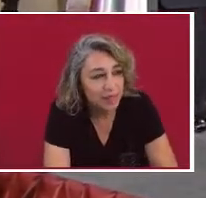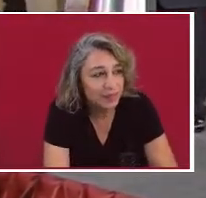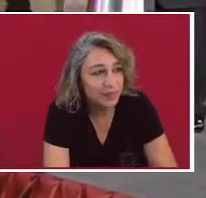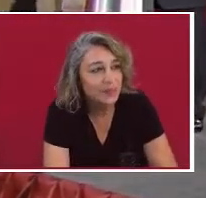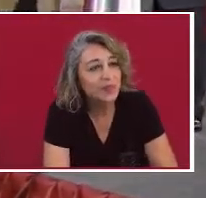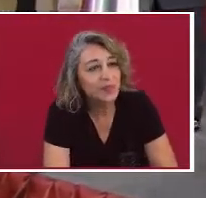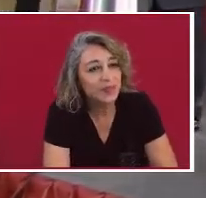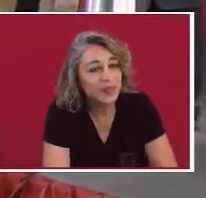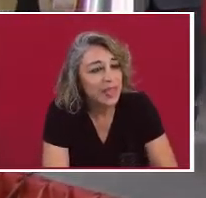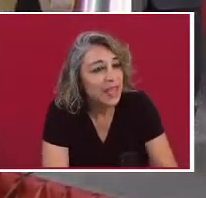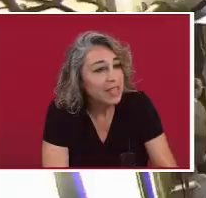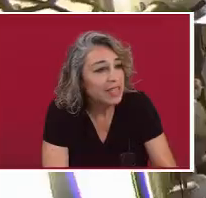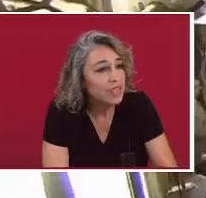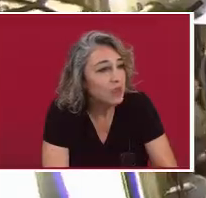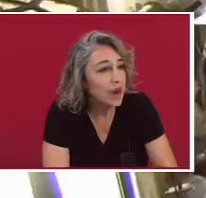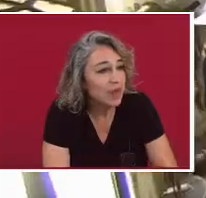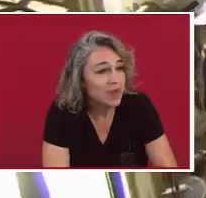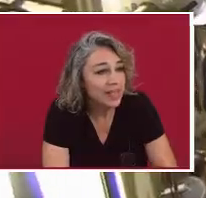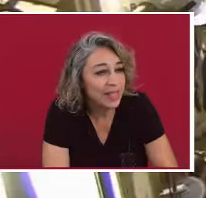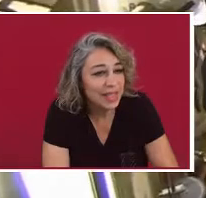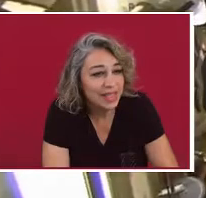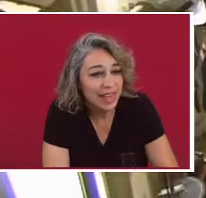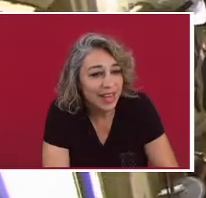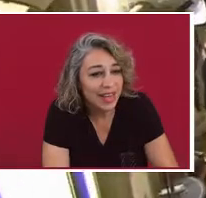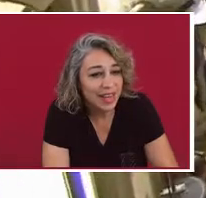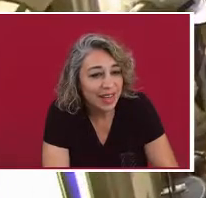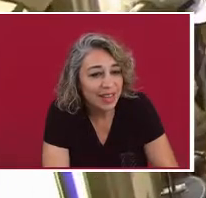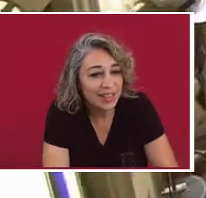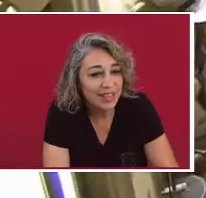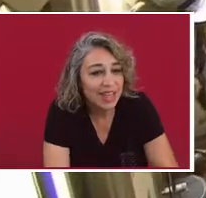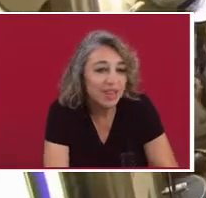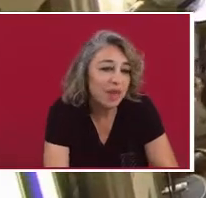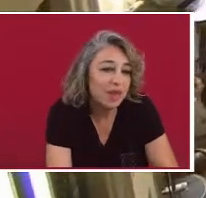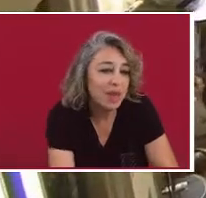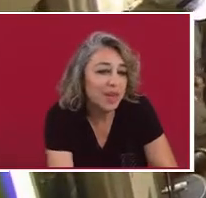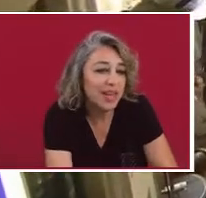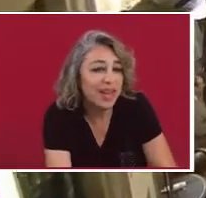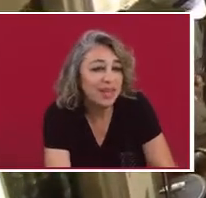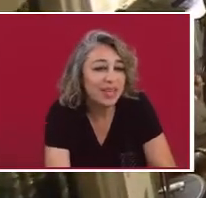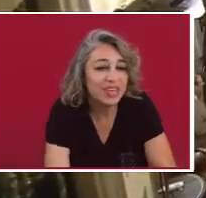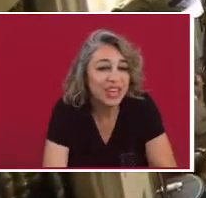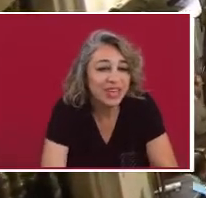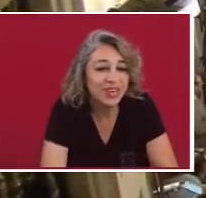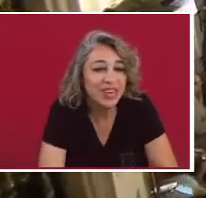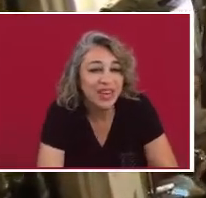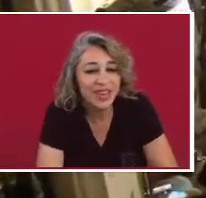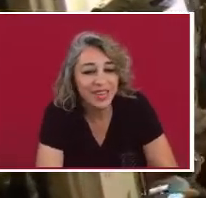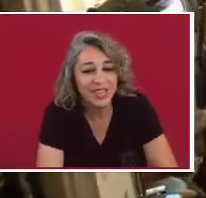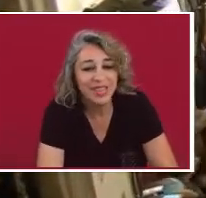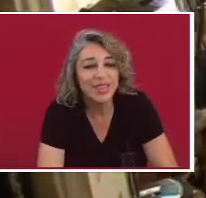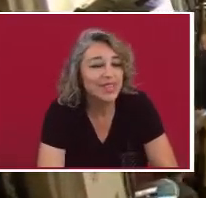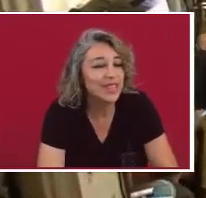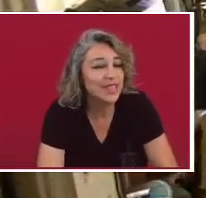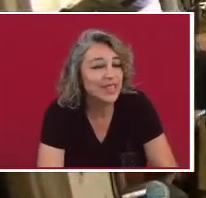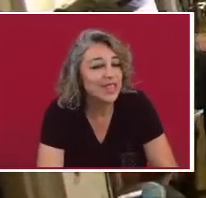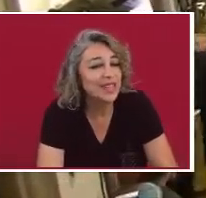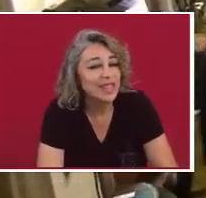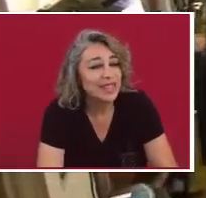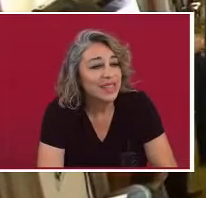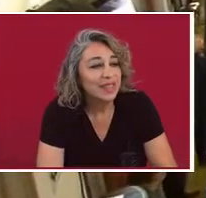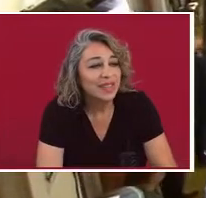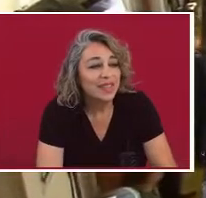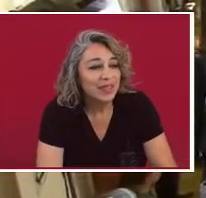castle. And this is where I was yesterday, sitting right about where the lady with a checkered shirt is.